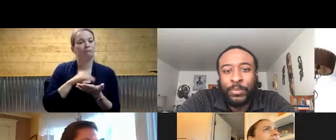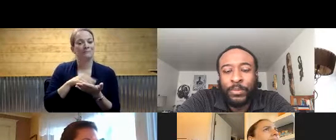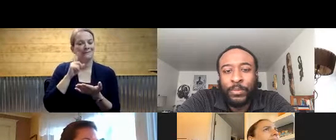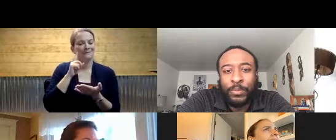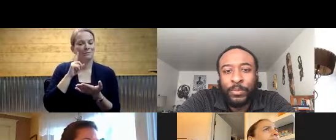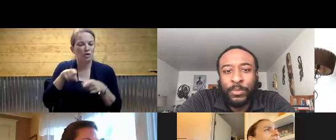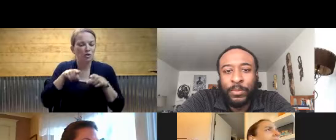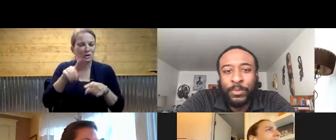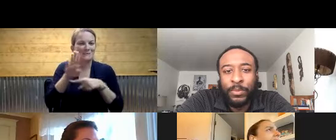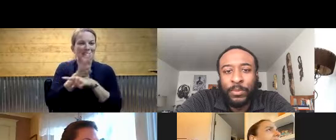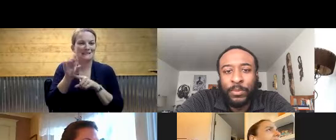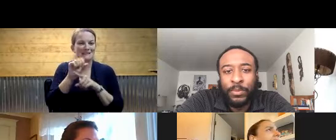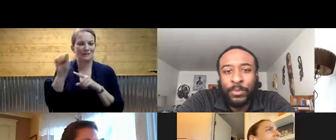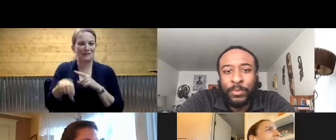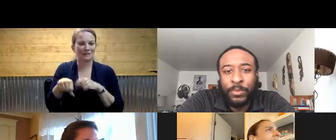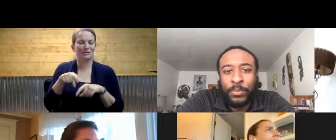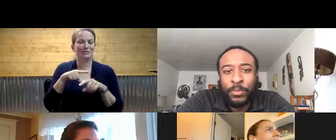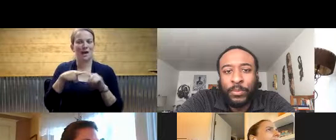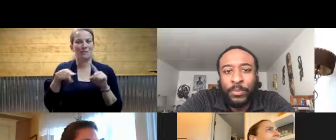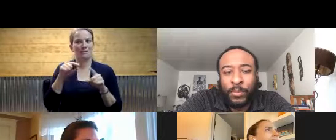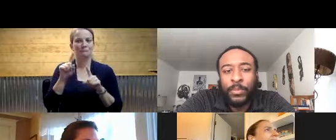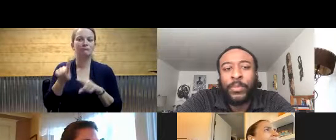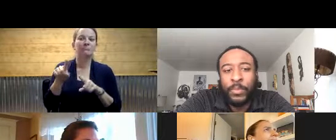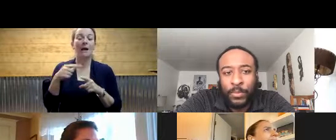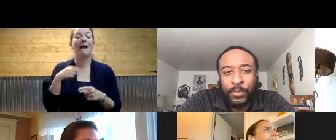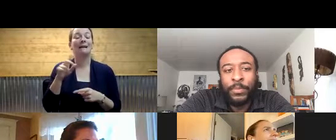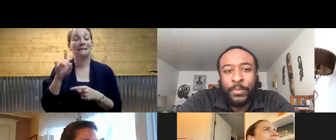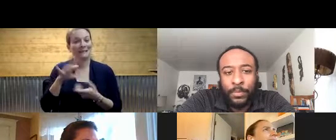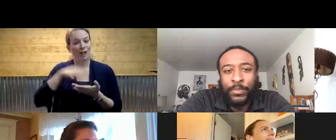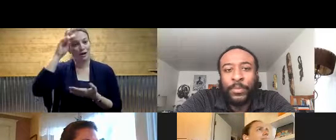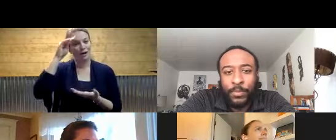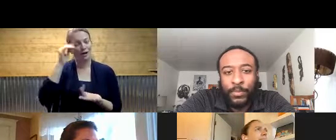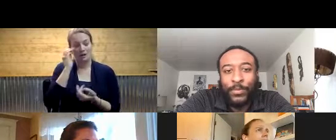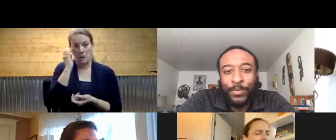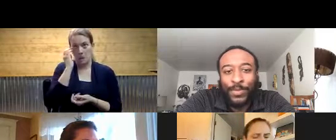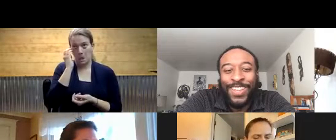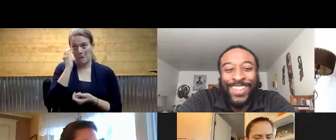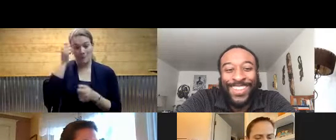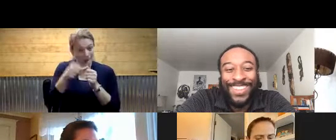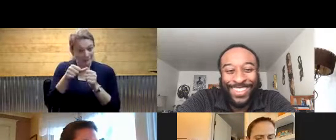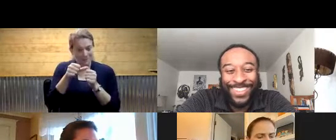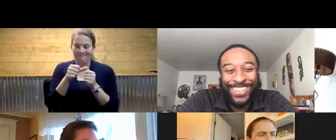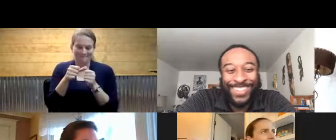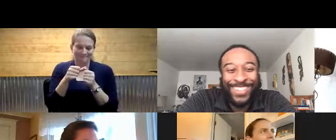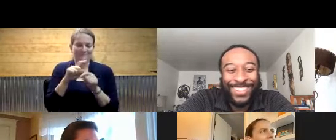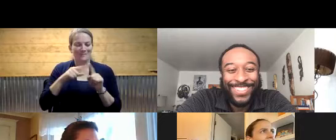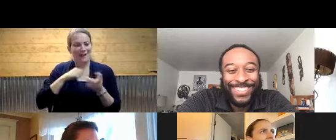so I never really went to a lot of their meetings. But I did learn something. I don't think I remember anything, but I did learn something at the